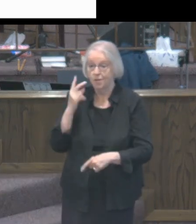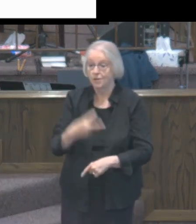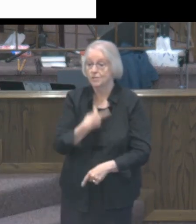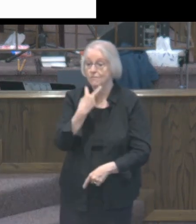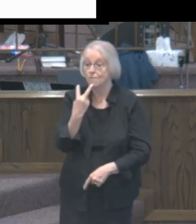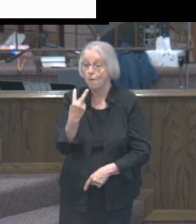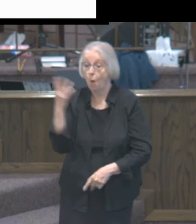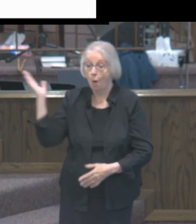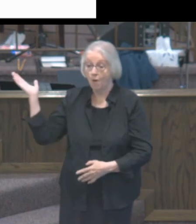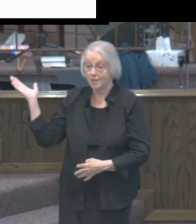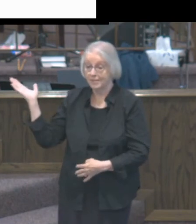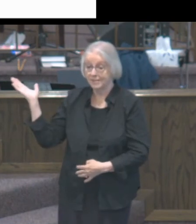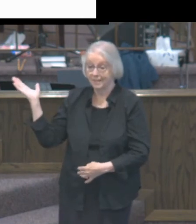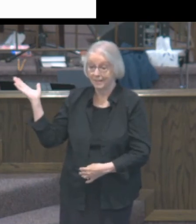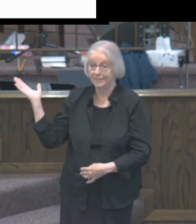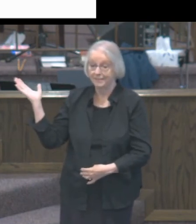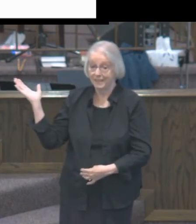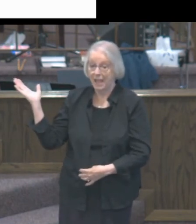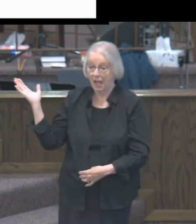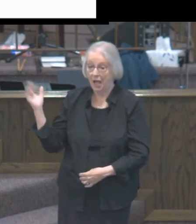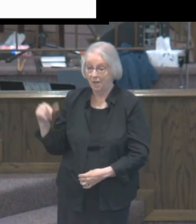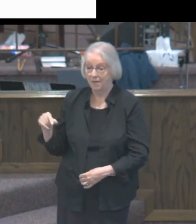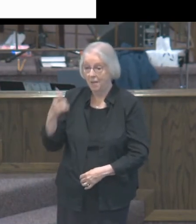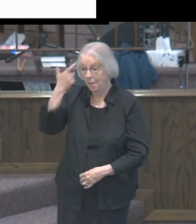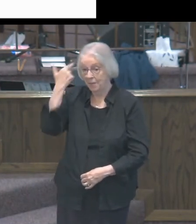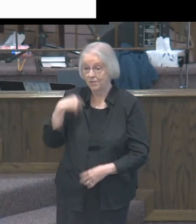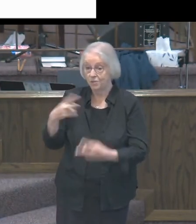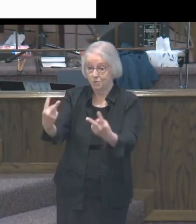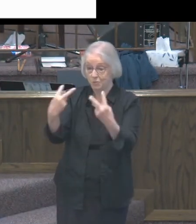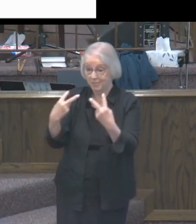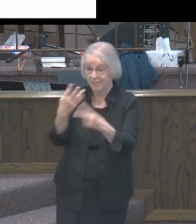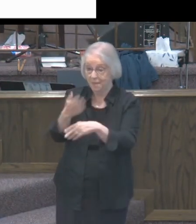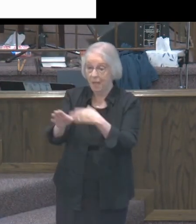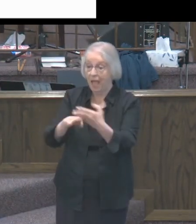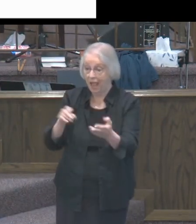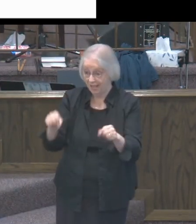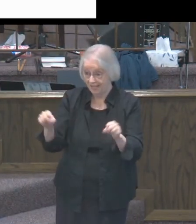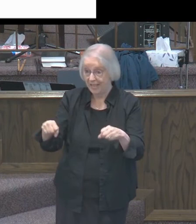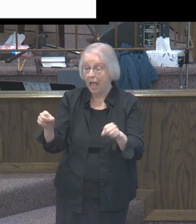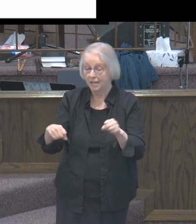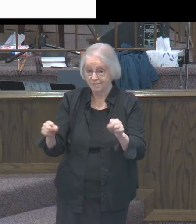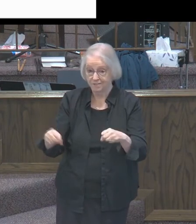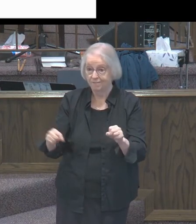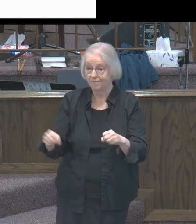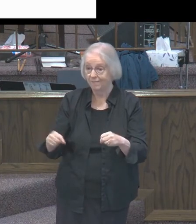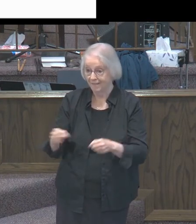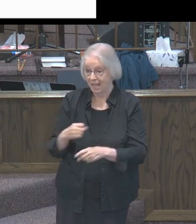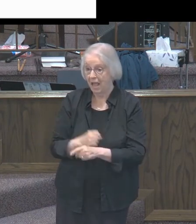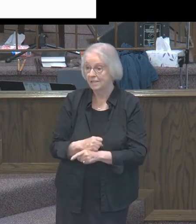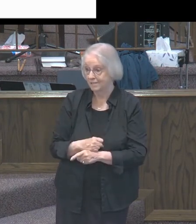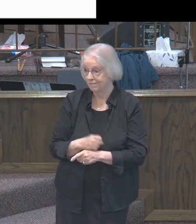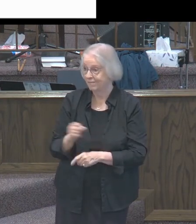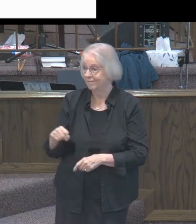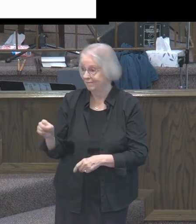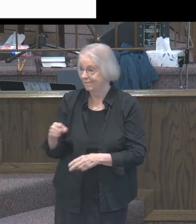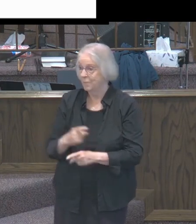Sometimes it would be better if you couldn't hear how I said it. That's why we have a standing rule. Tracy and my daughter,